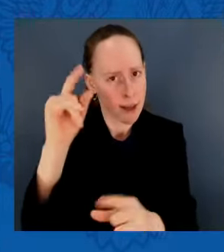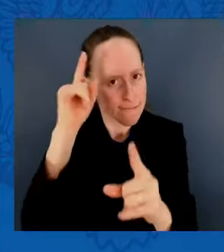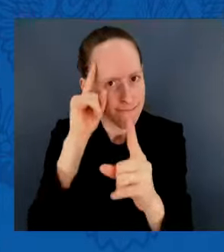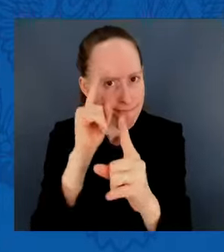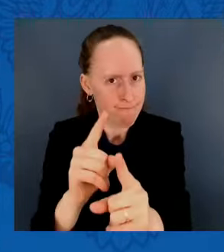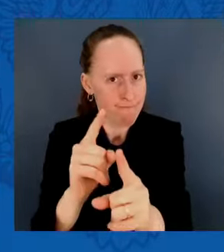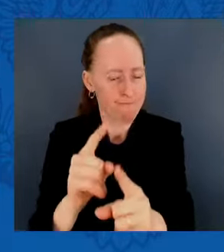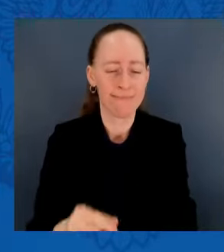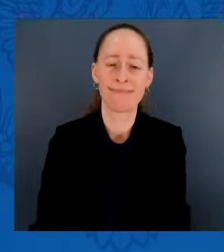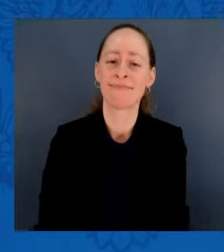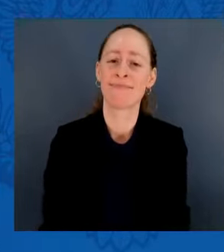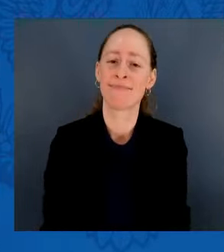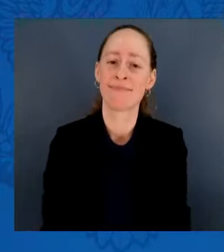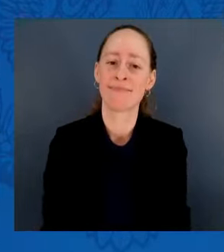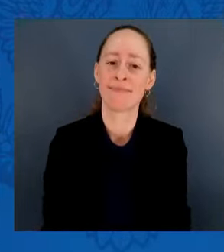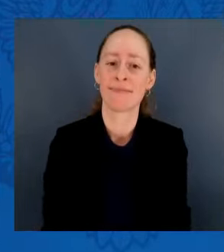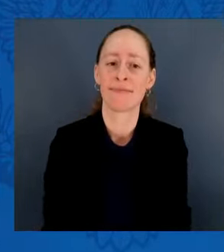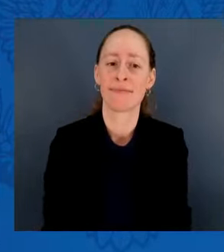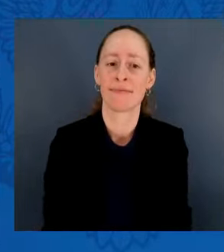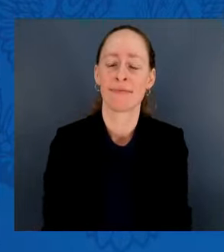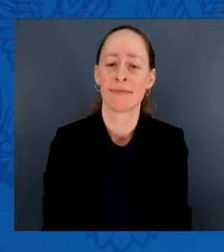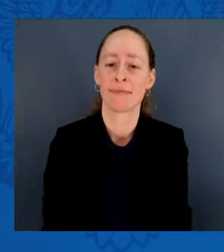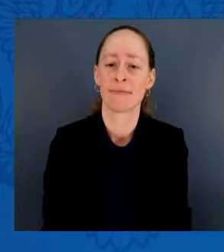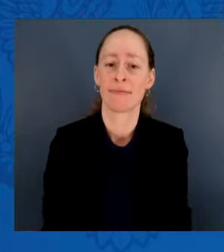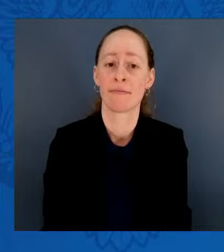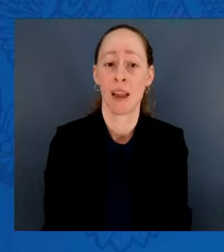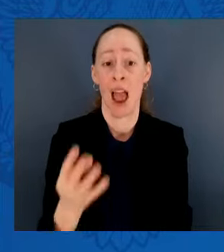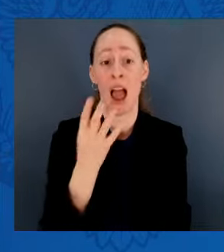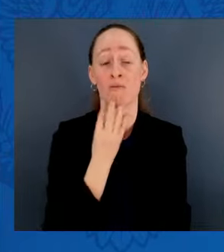And Israel must do its part.